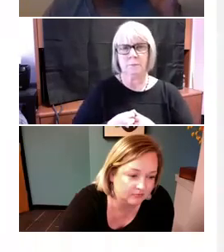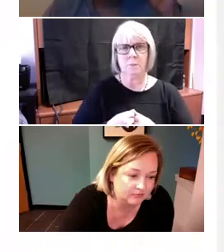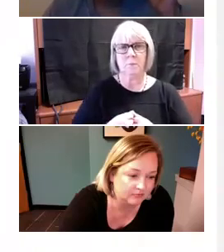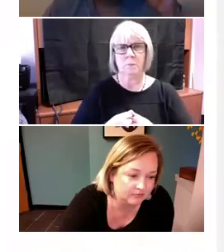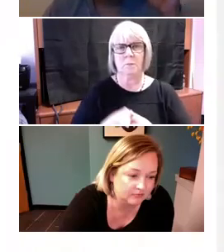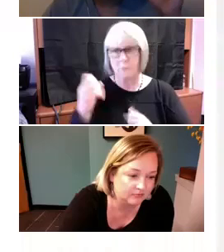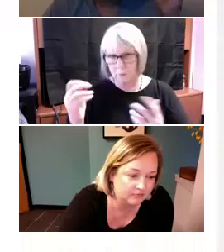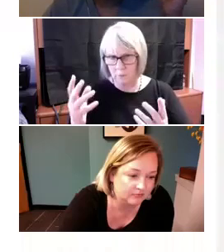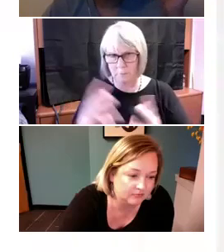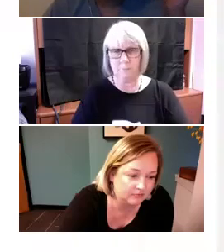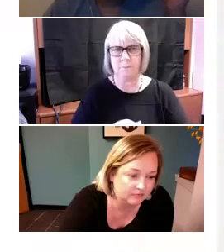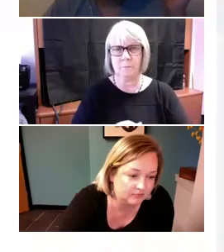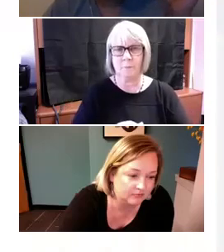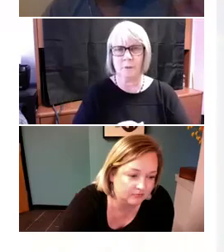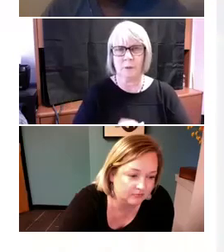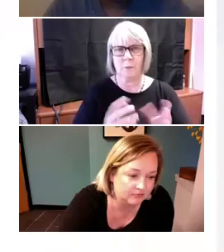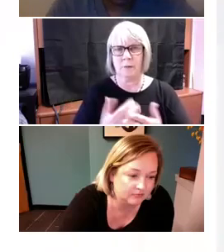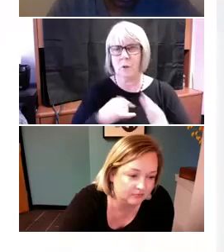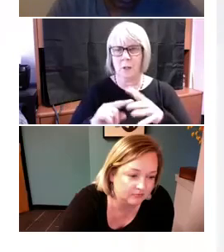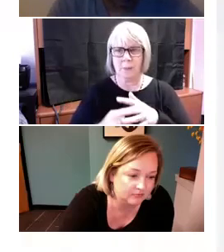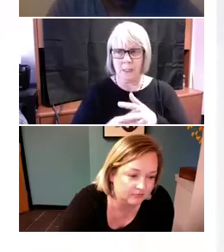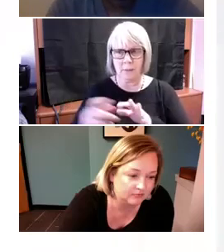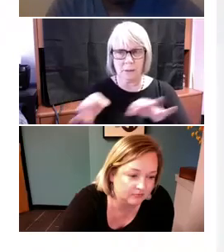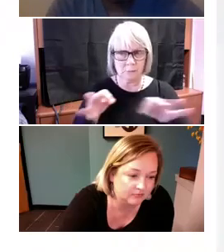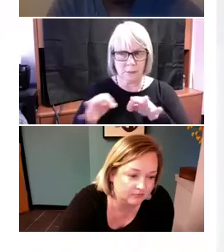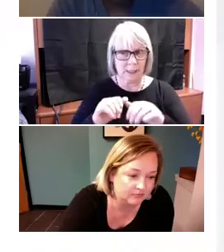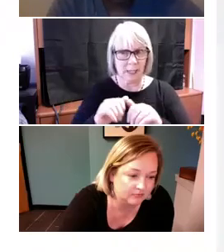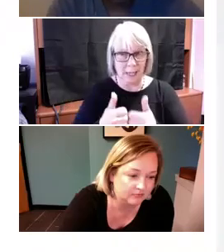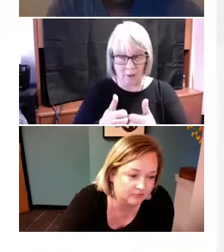So before I begin explaining how to